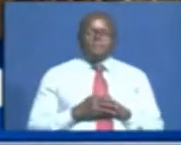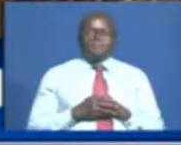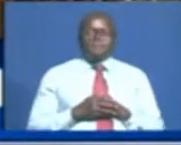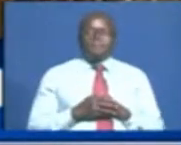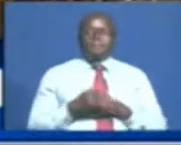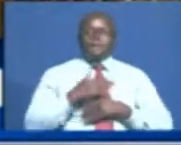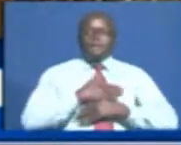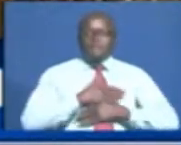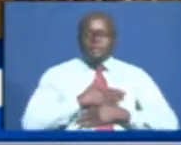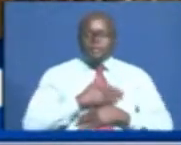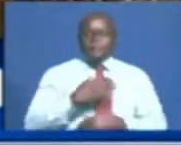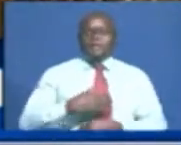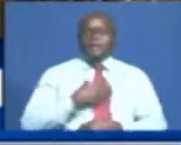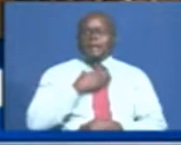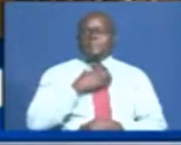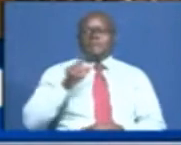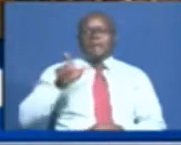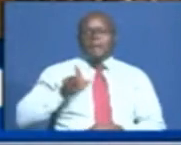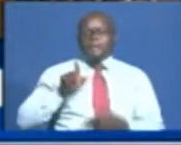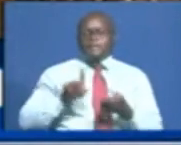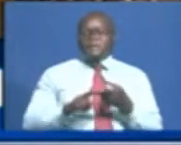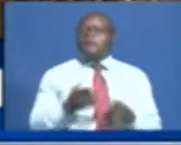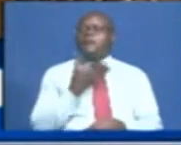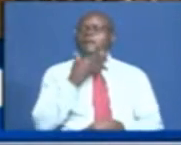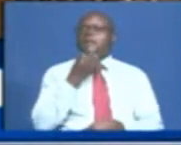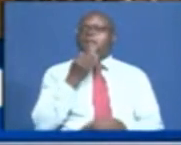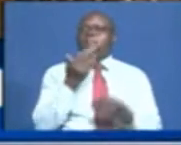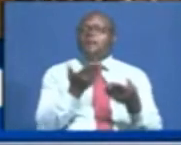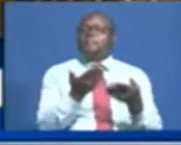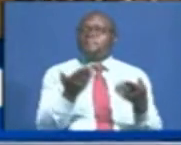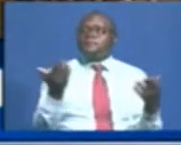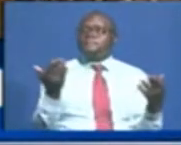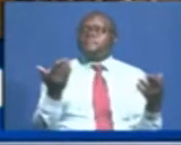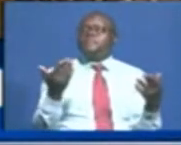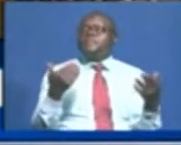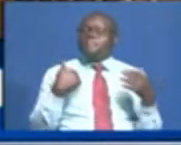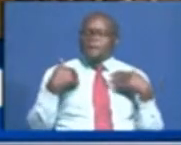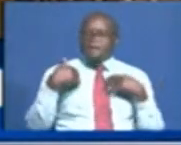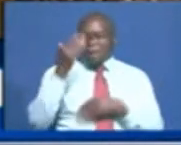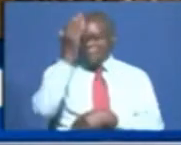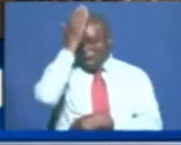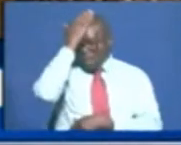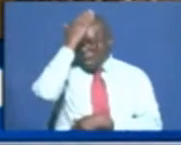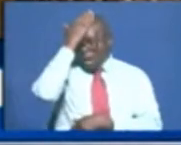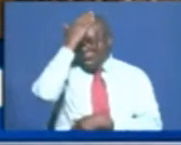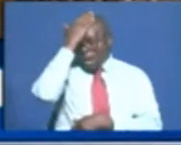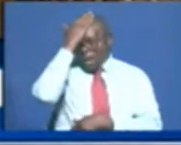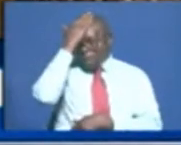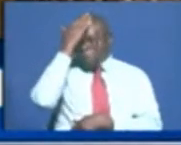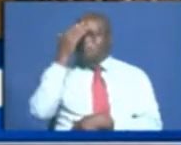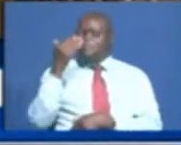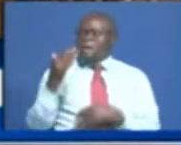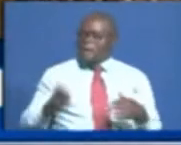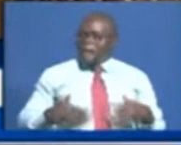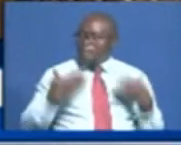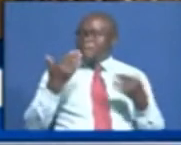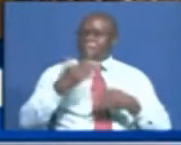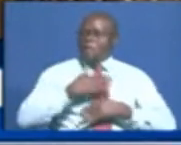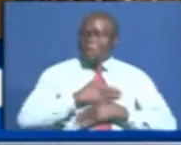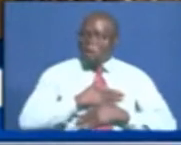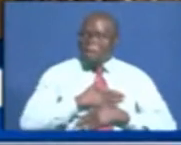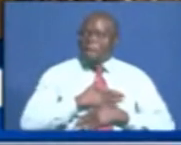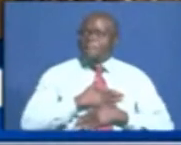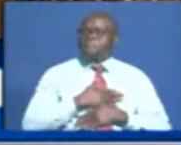distinguished guests, ladies and gentlemen, I'm profoundly humbled and overwhelmed by the great honor